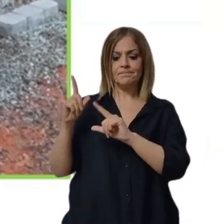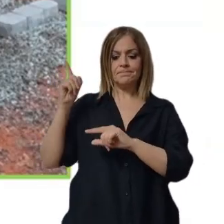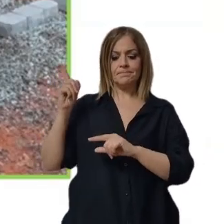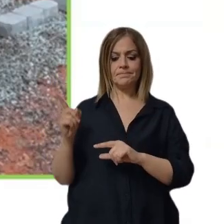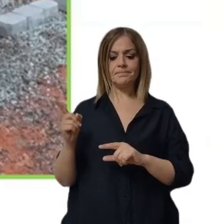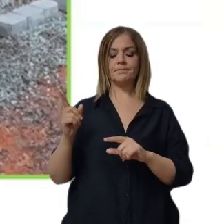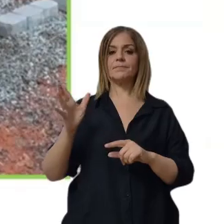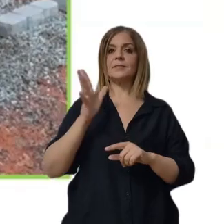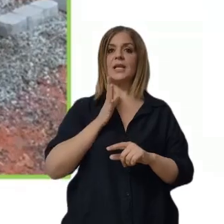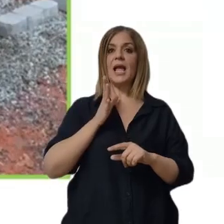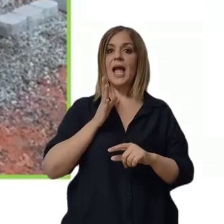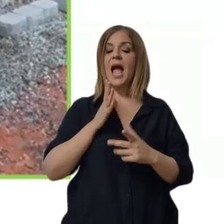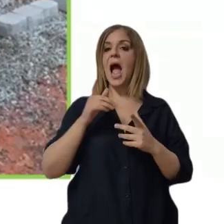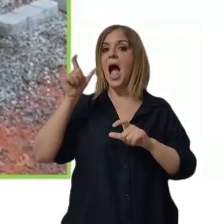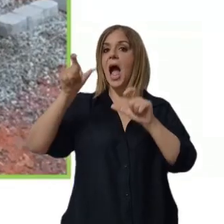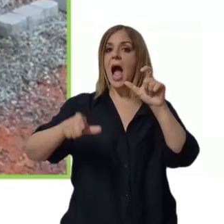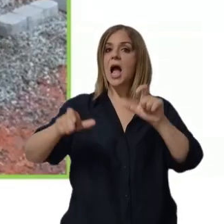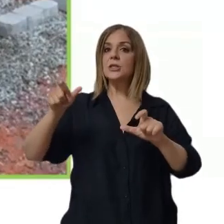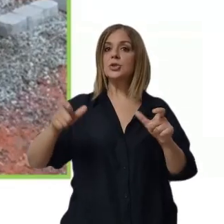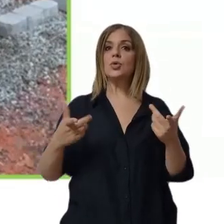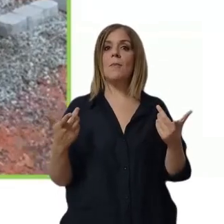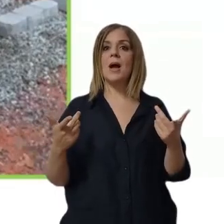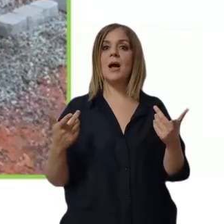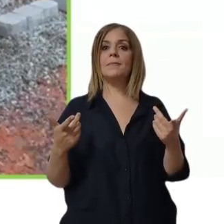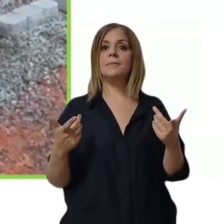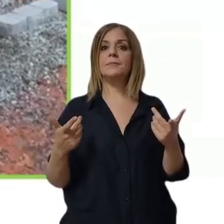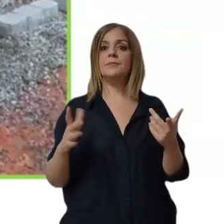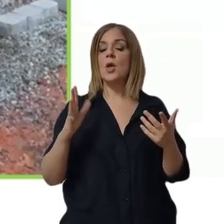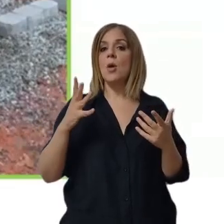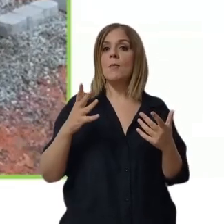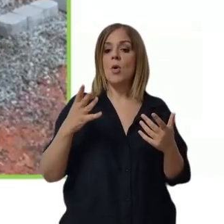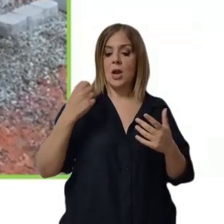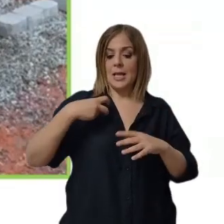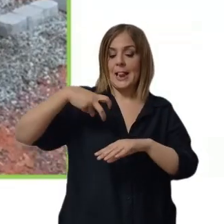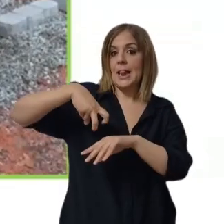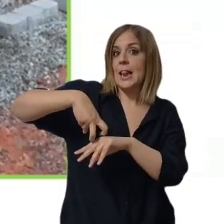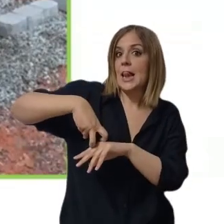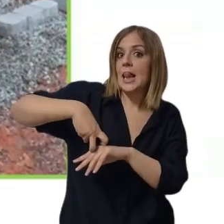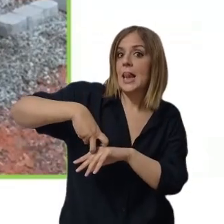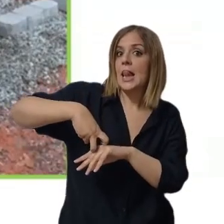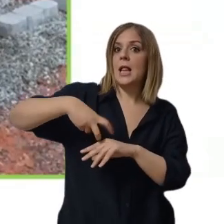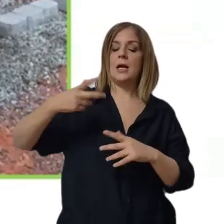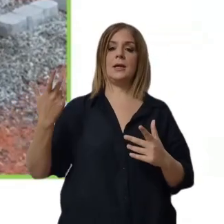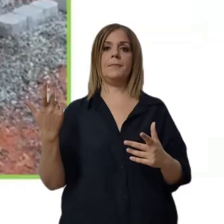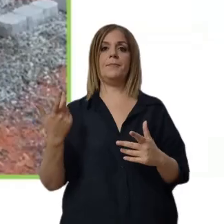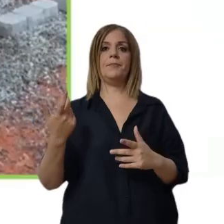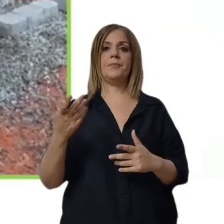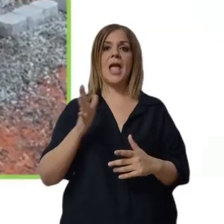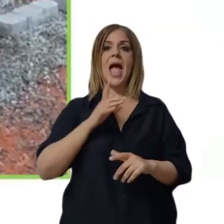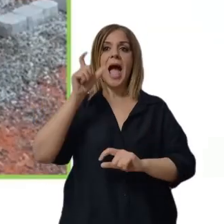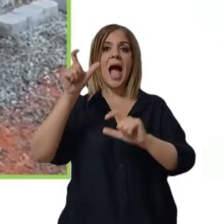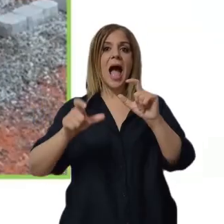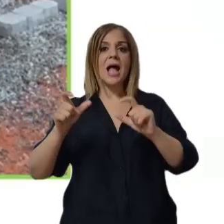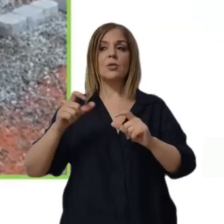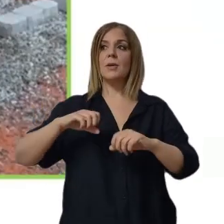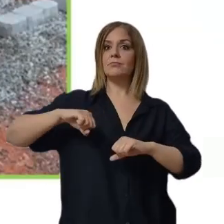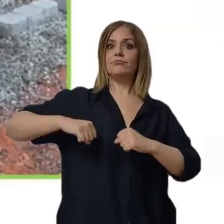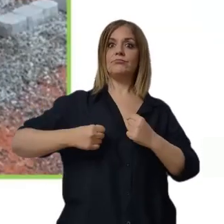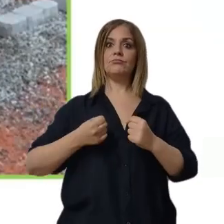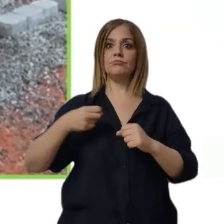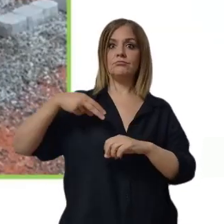images. People maybe that are bend on their knees, or people that are